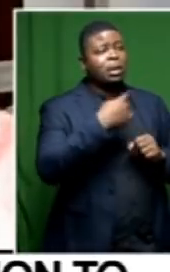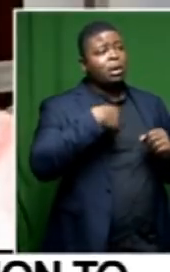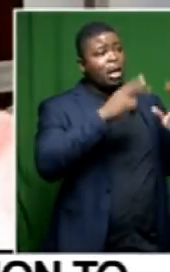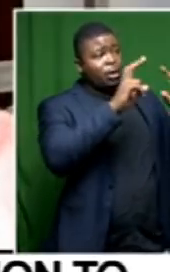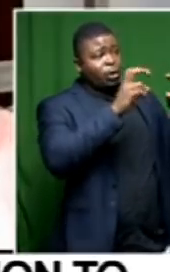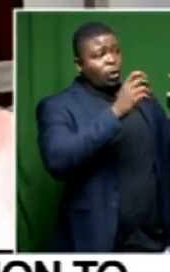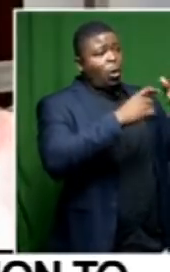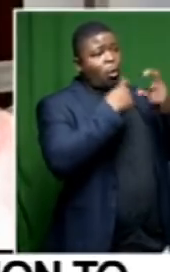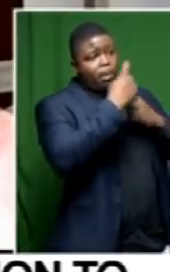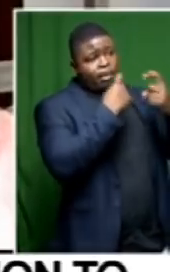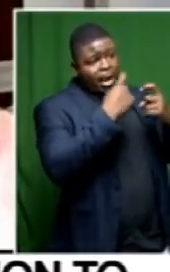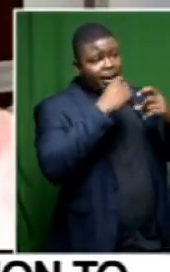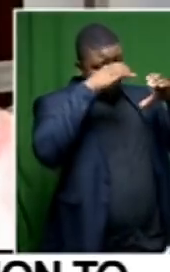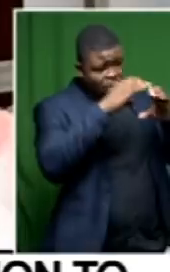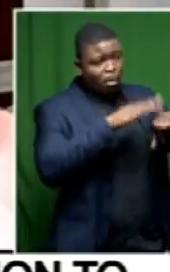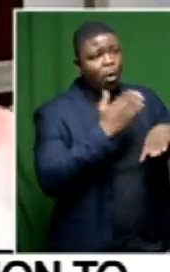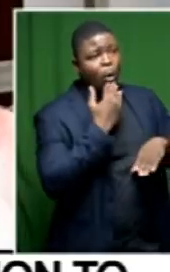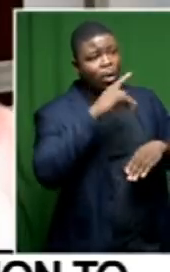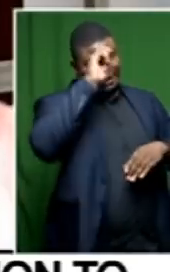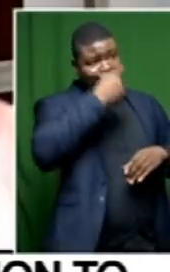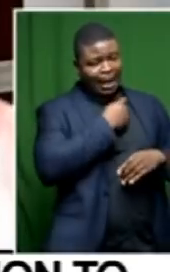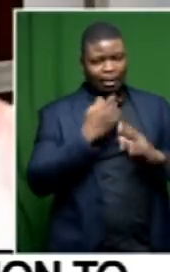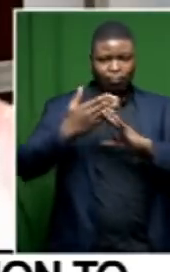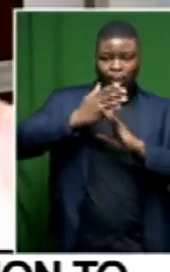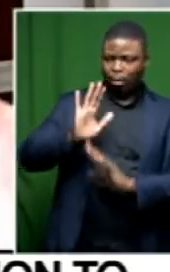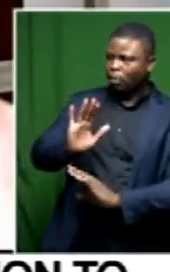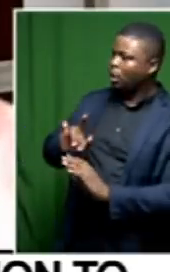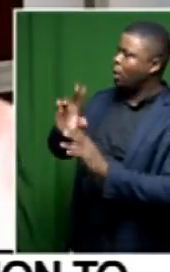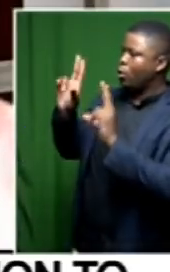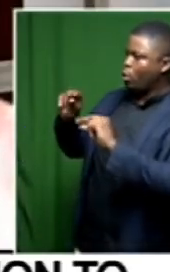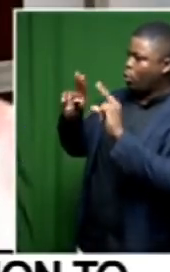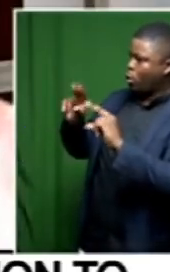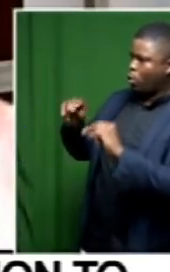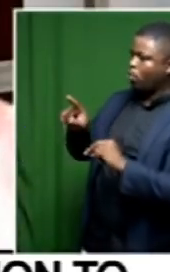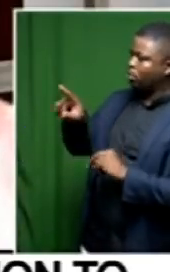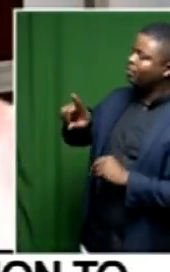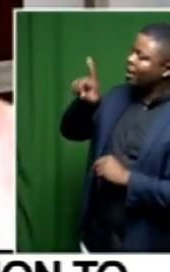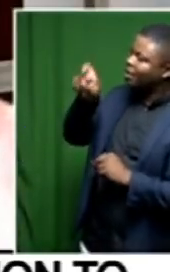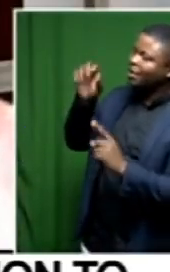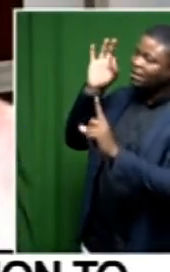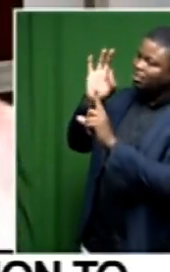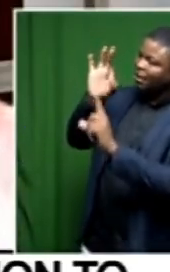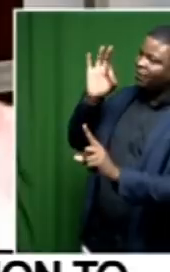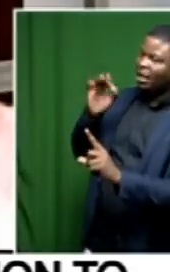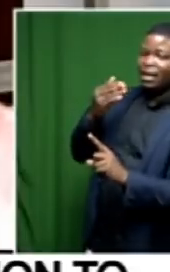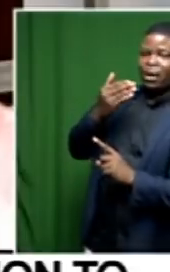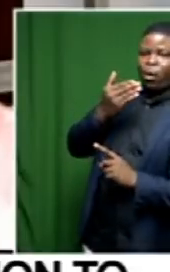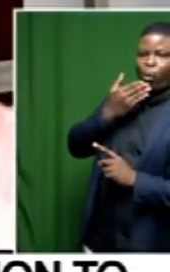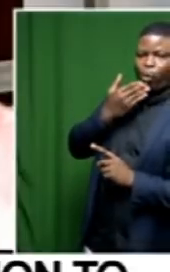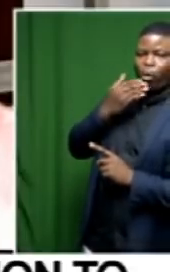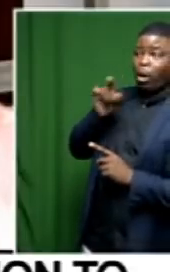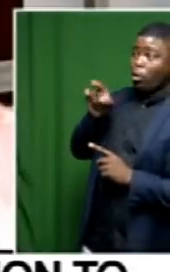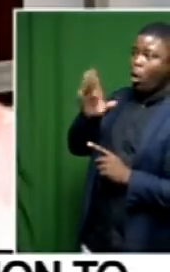son. And yes, but I asked you previously, specifically, Mr. Nkosi, whether you are now going to